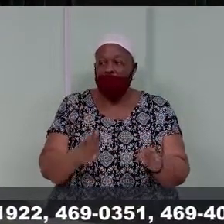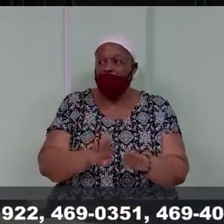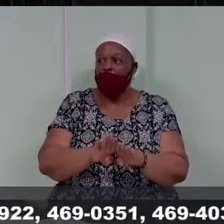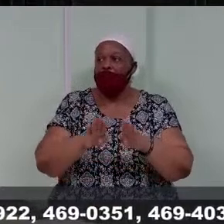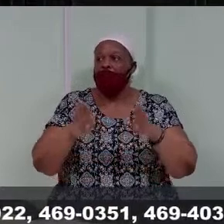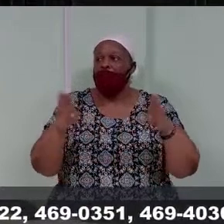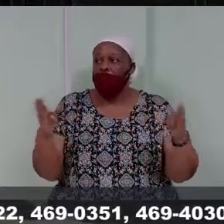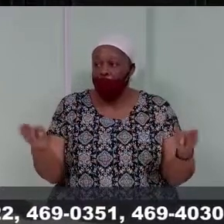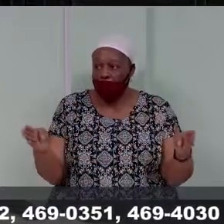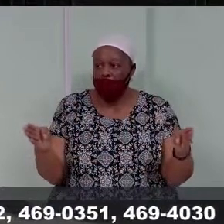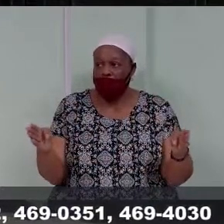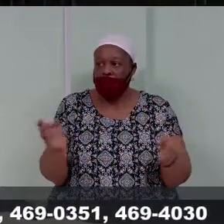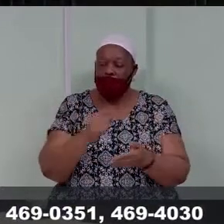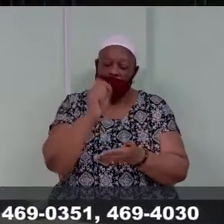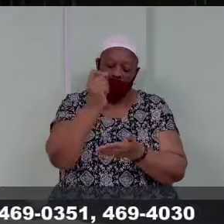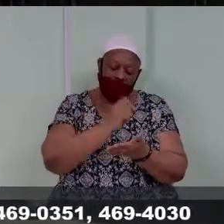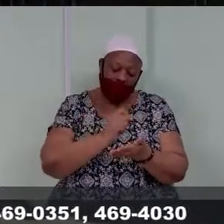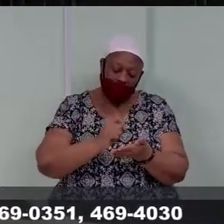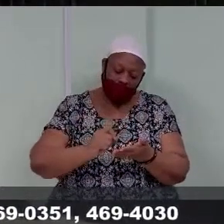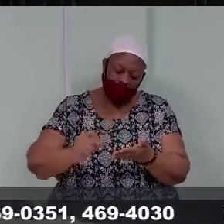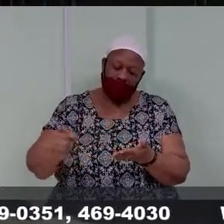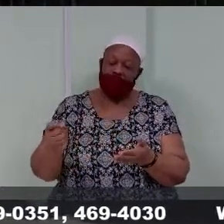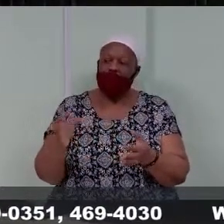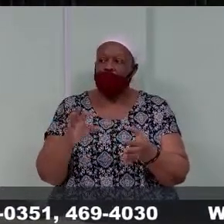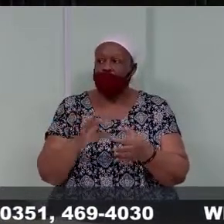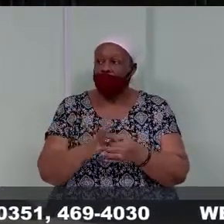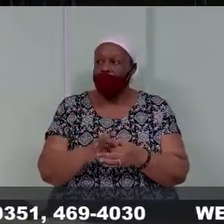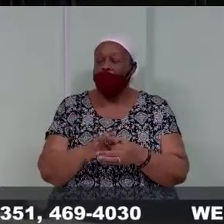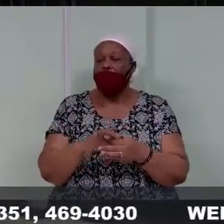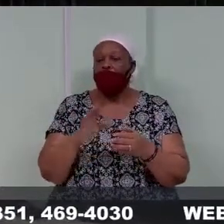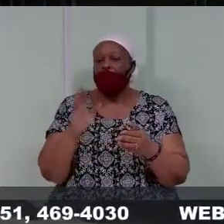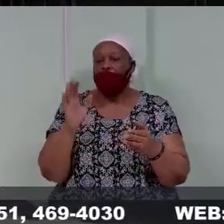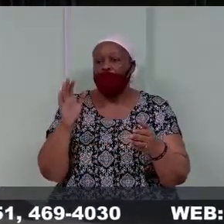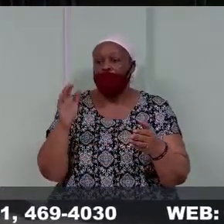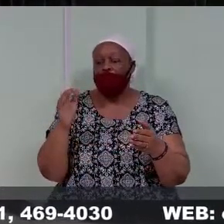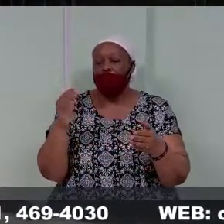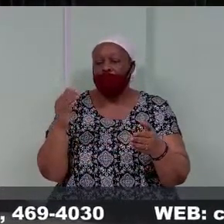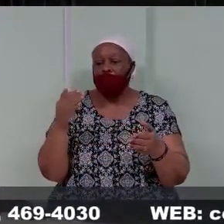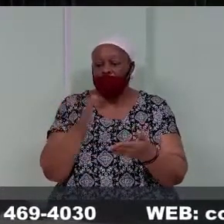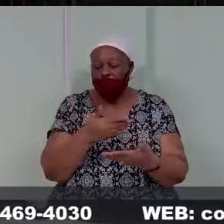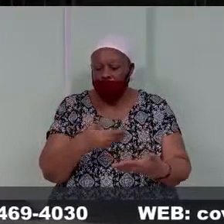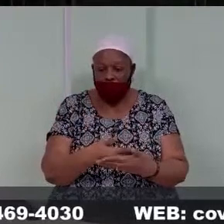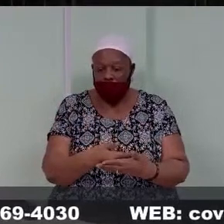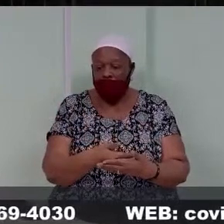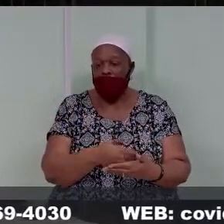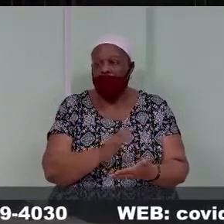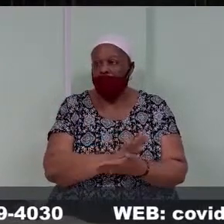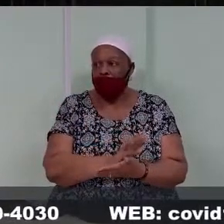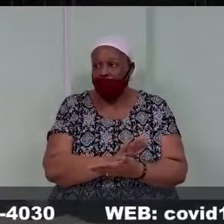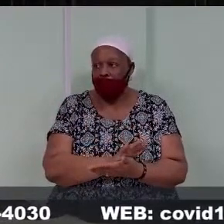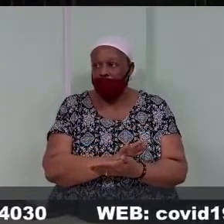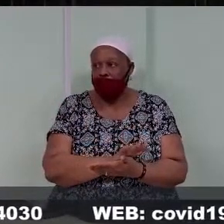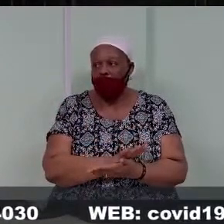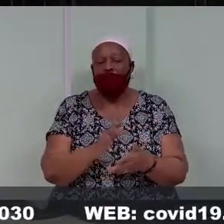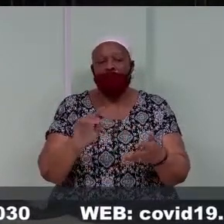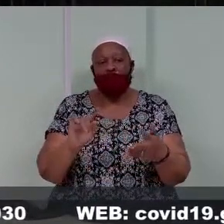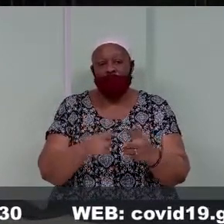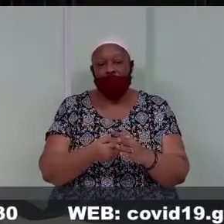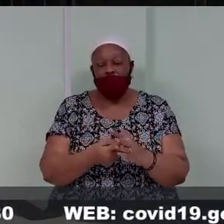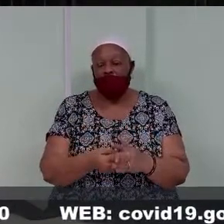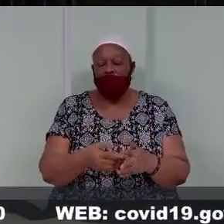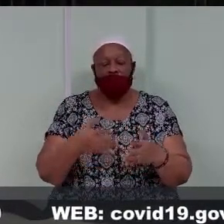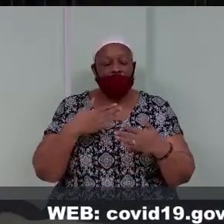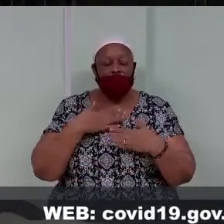reopening and registering early childhood facilities. Let me begin with heartfelt commendations to all